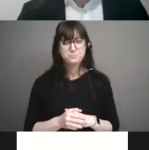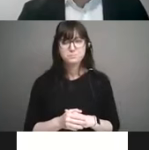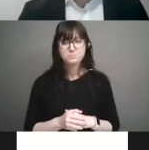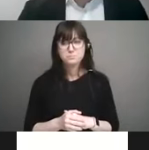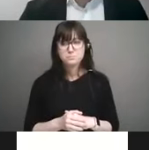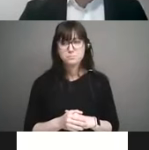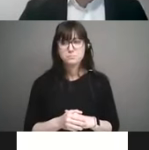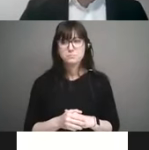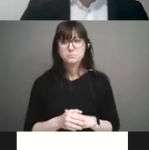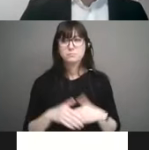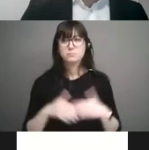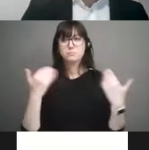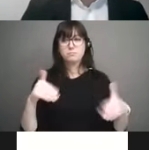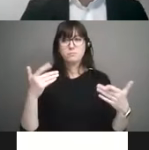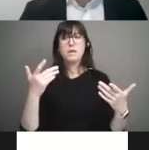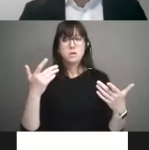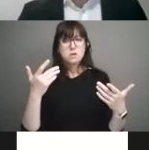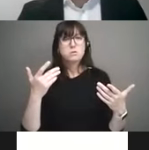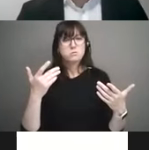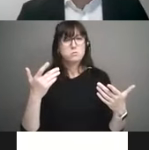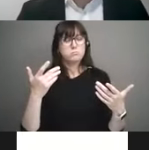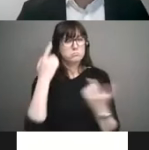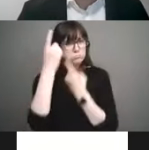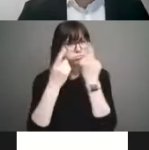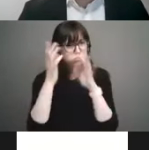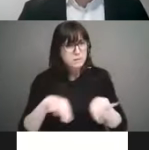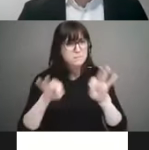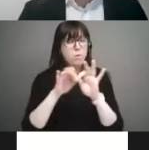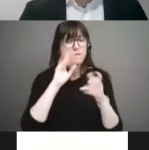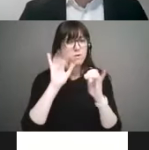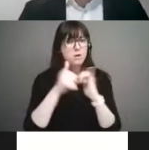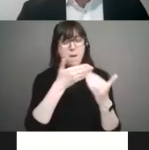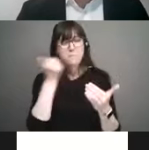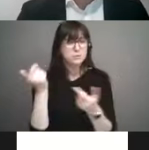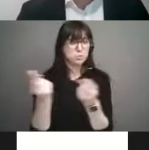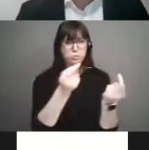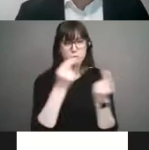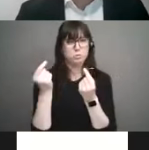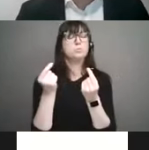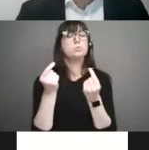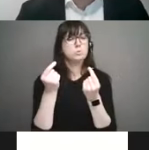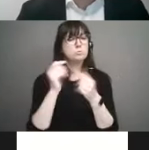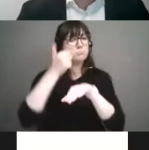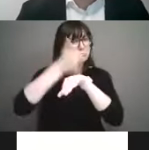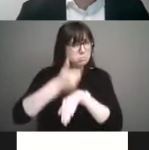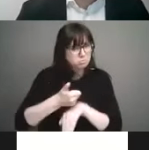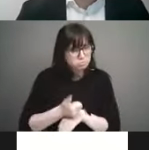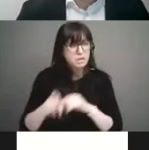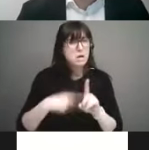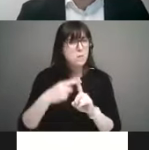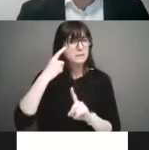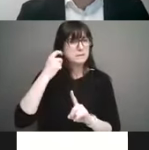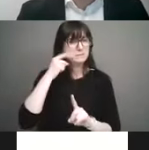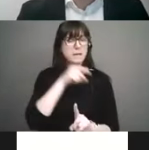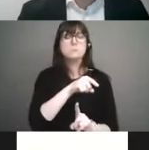So these are all things to consider when you're determining how best to address instances where you suspect that elder